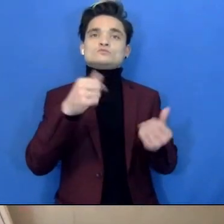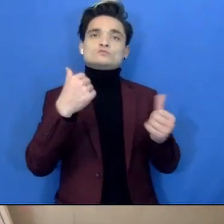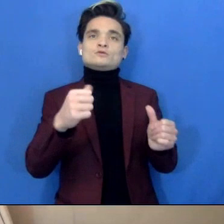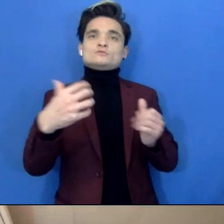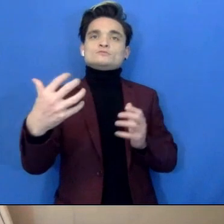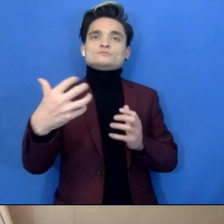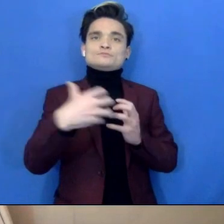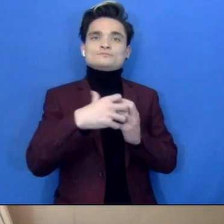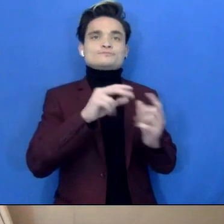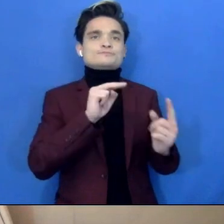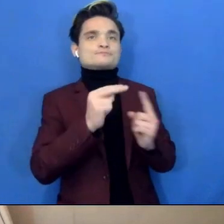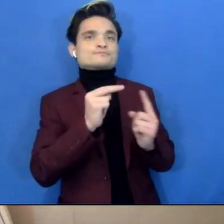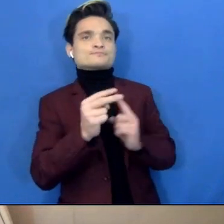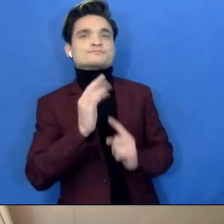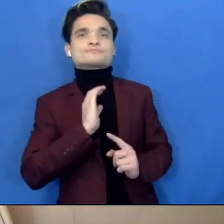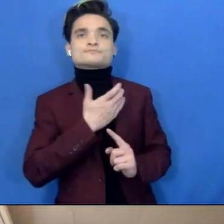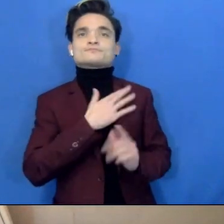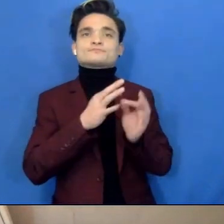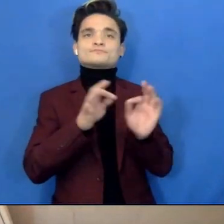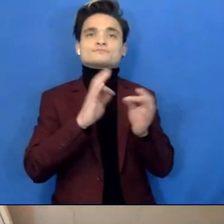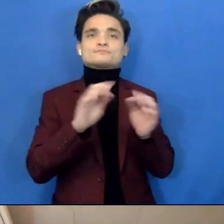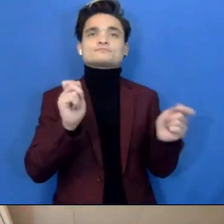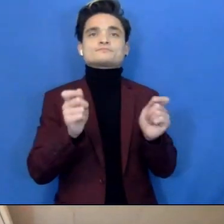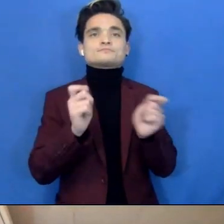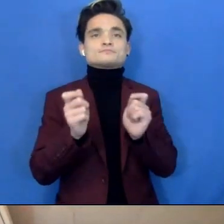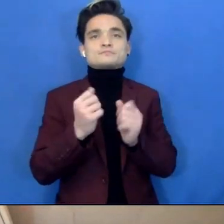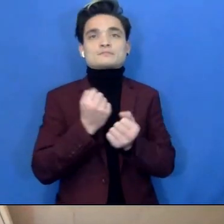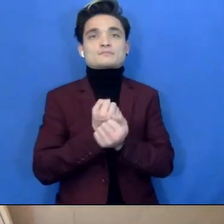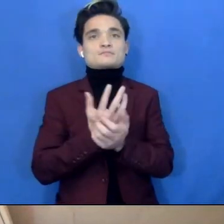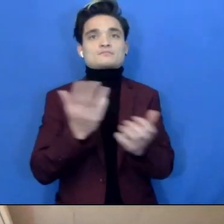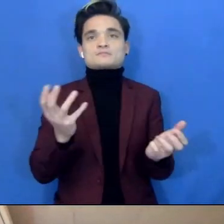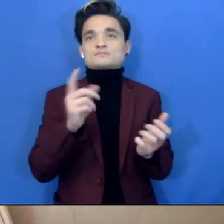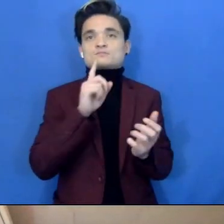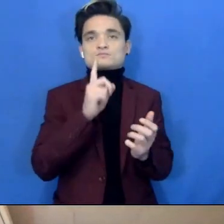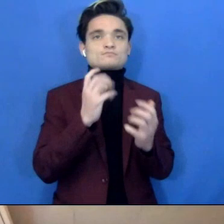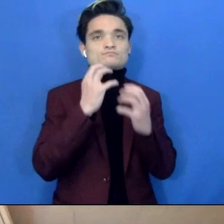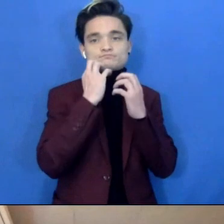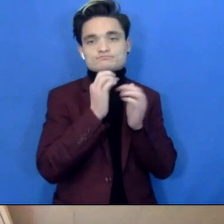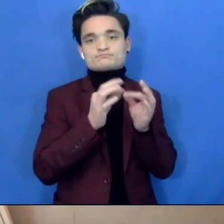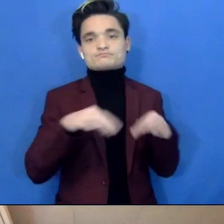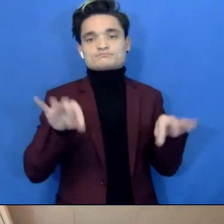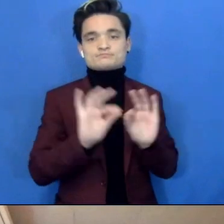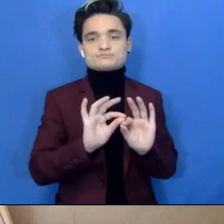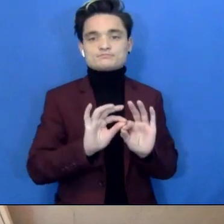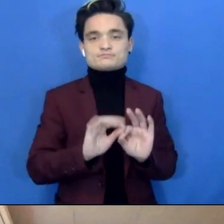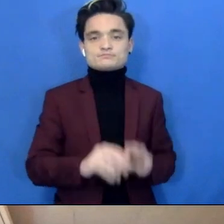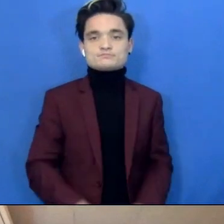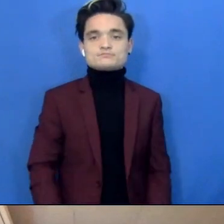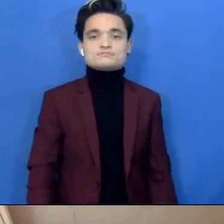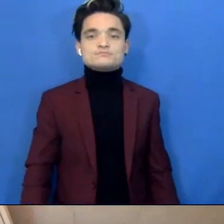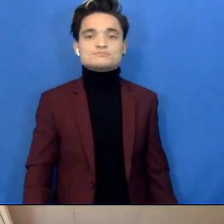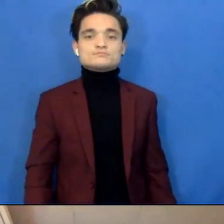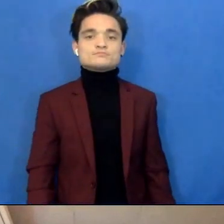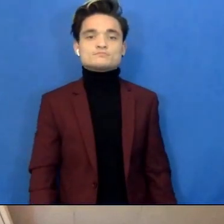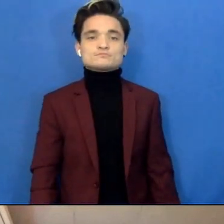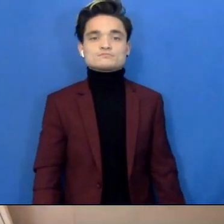everything was meaningful and to deal with language in that way. Okay, thank you. And so now,